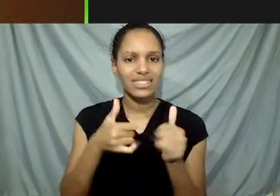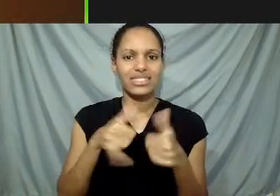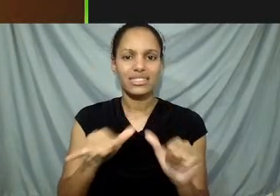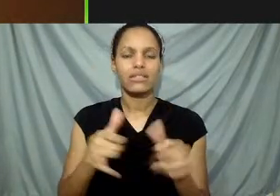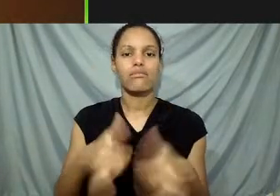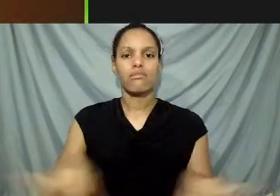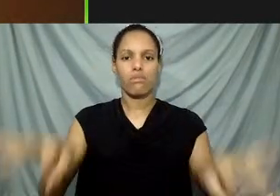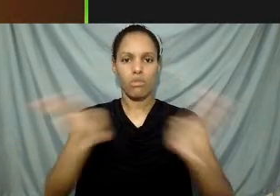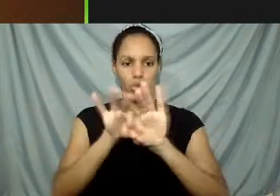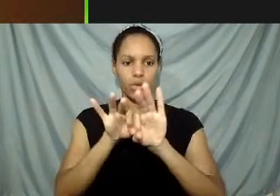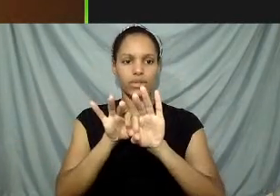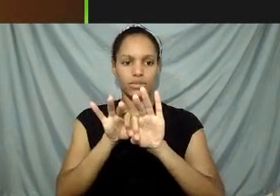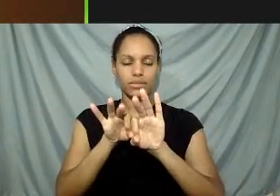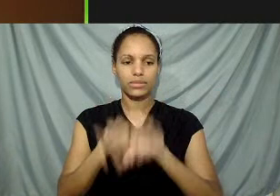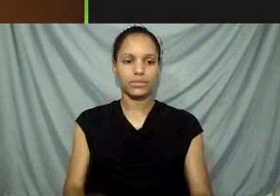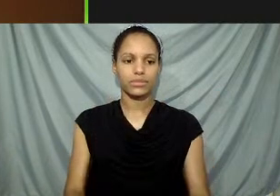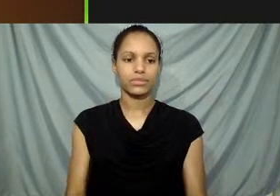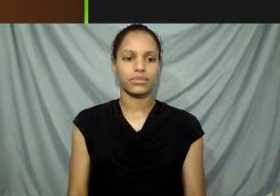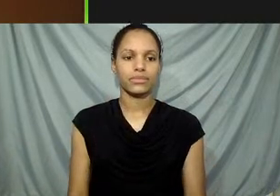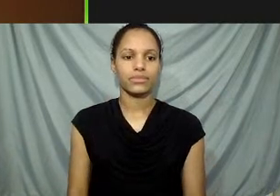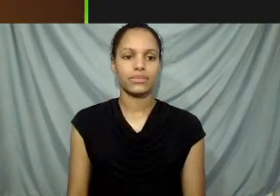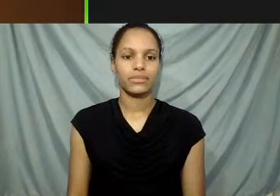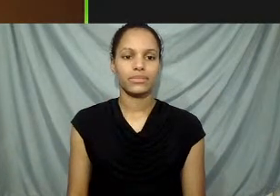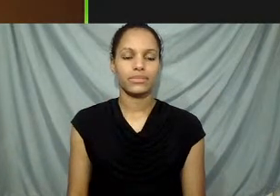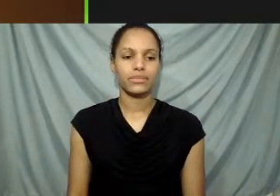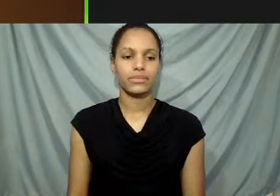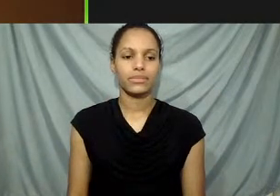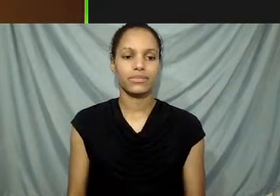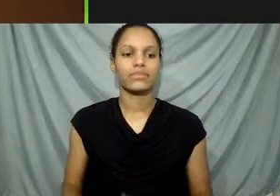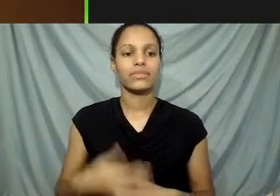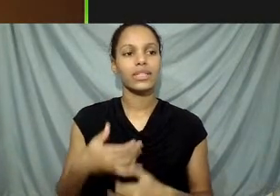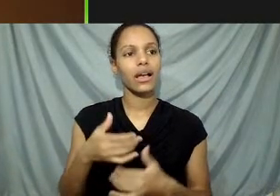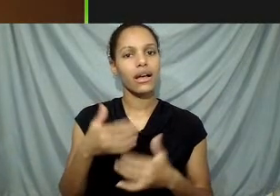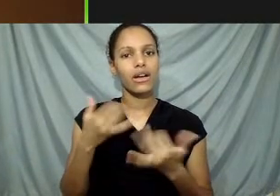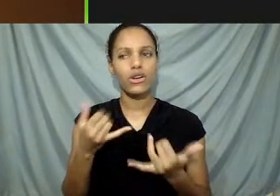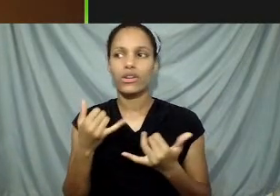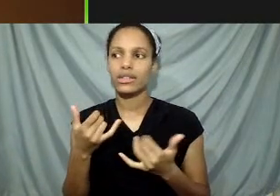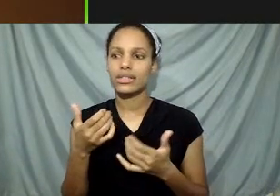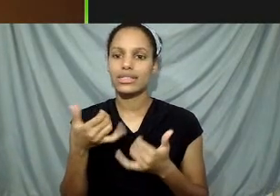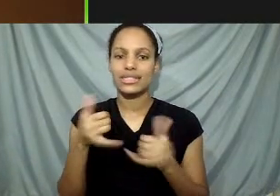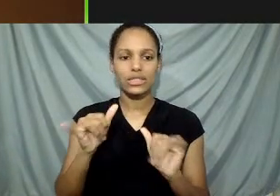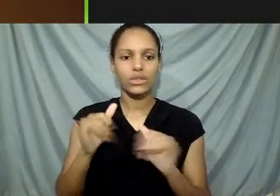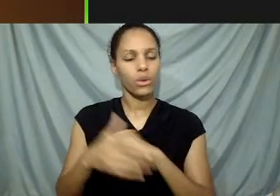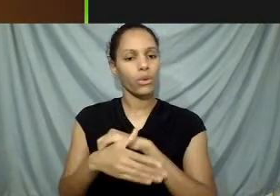Wanza, on the stolen land from the Lenape people.